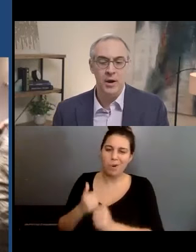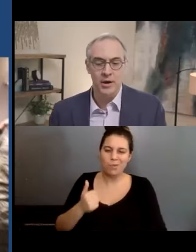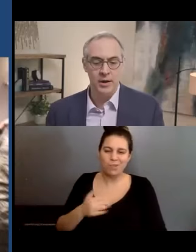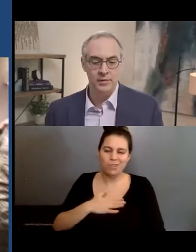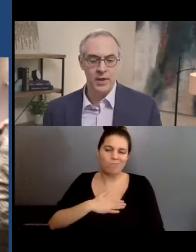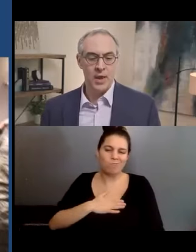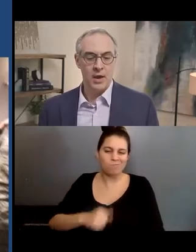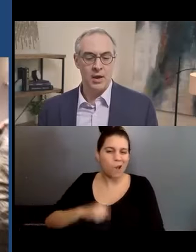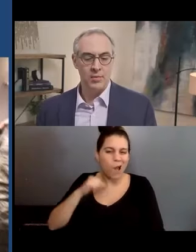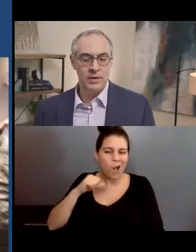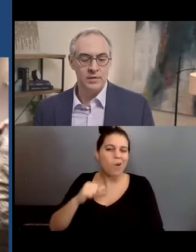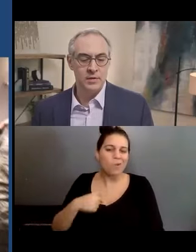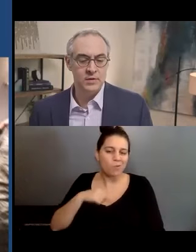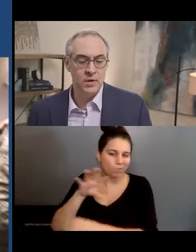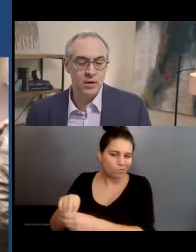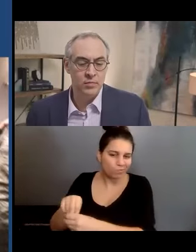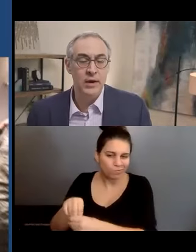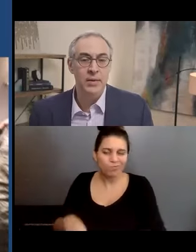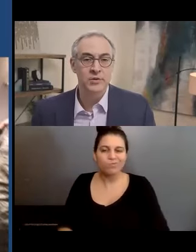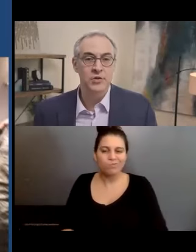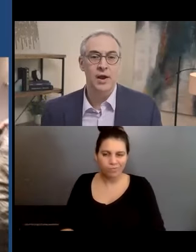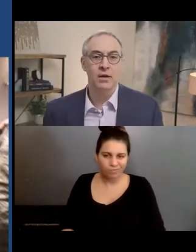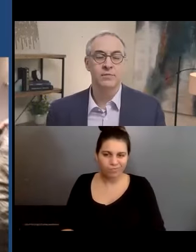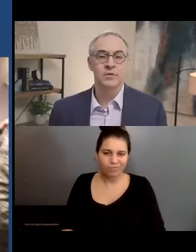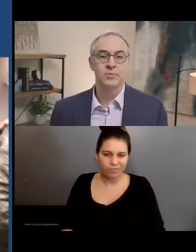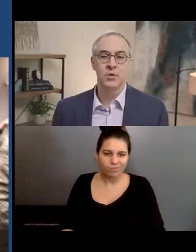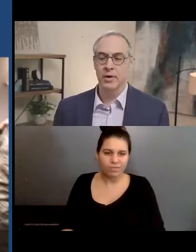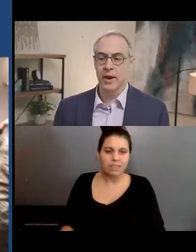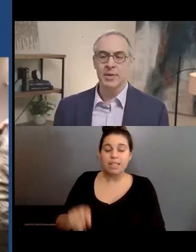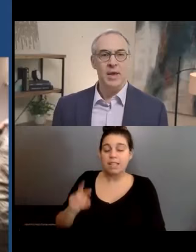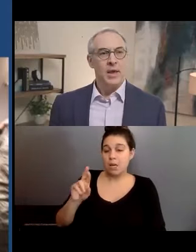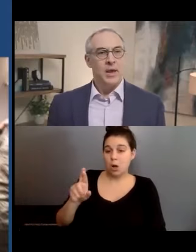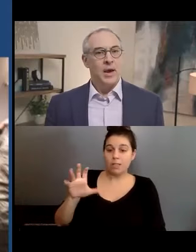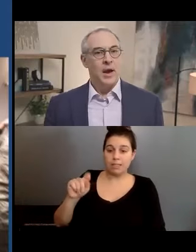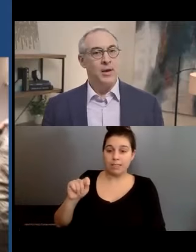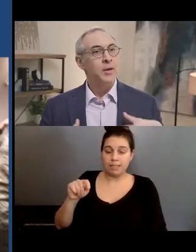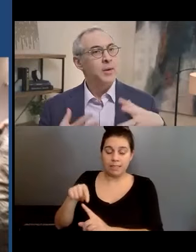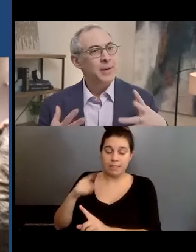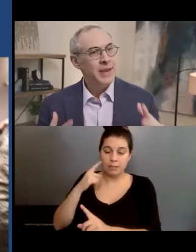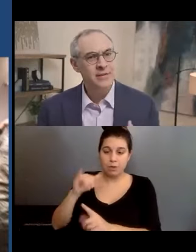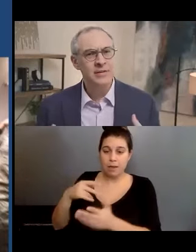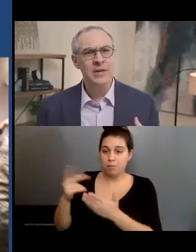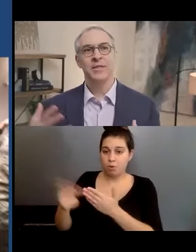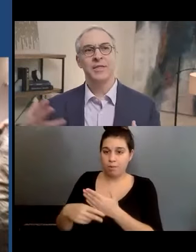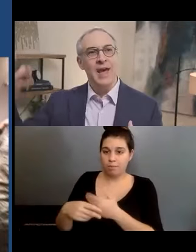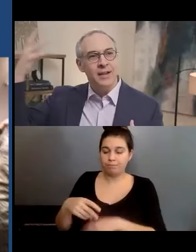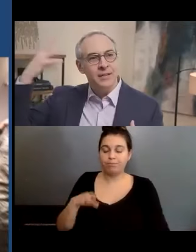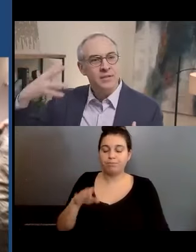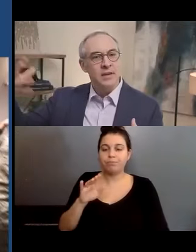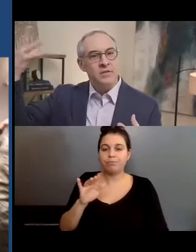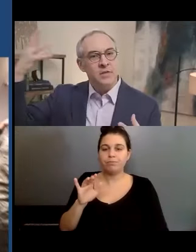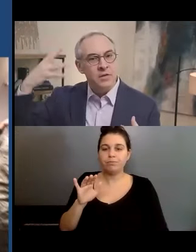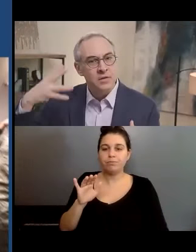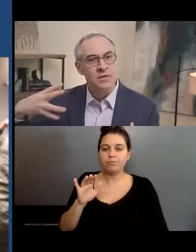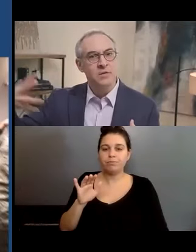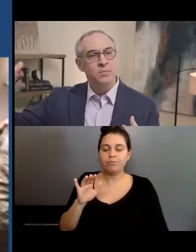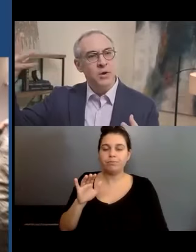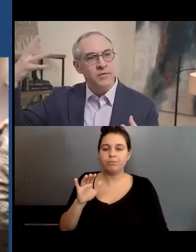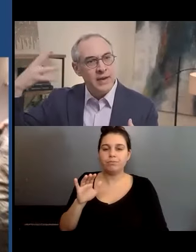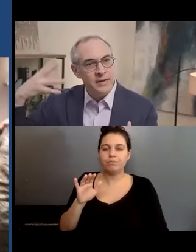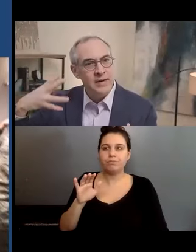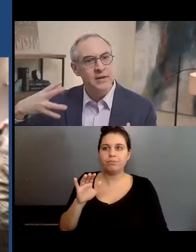been part of, is this randomized trial of this program. But began steeping in that, and these things. So this